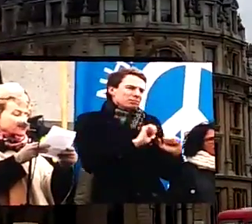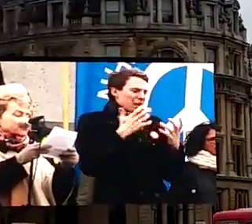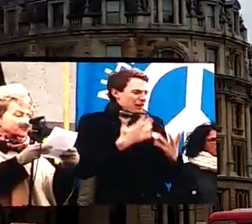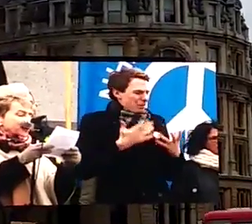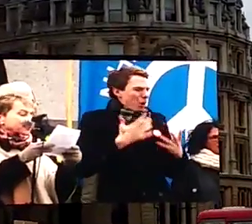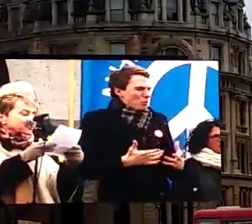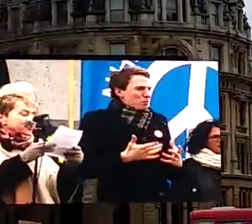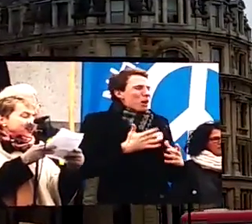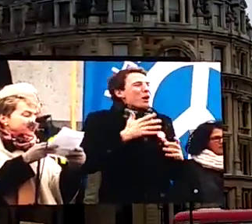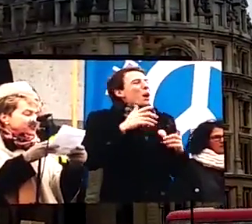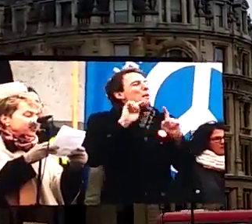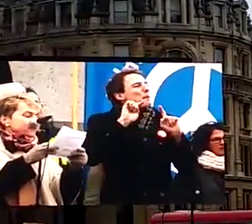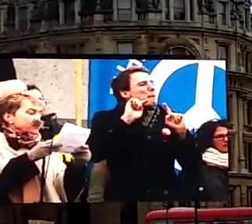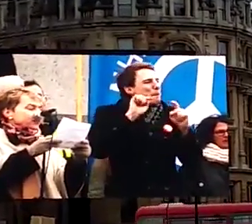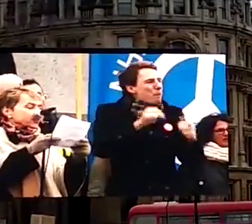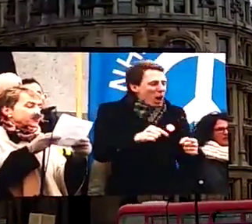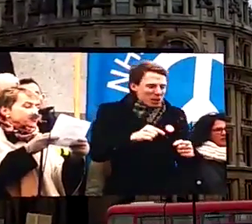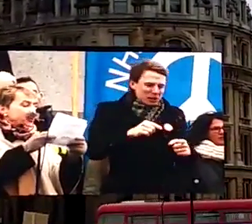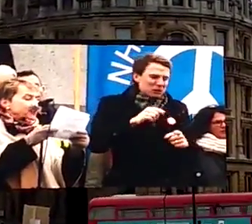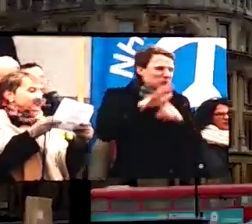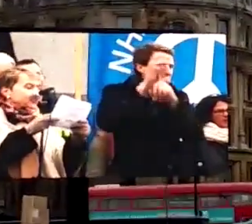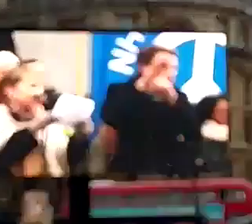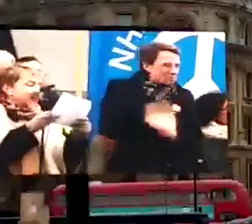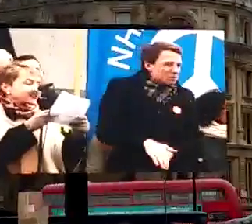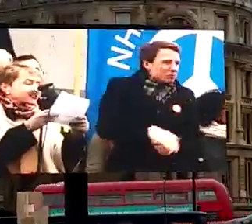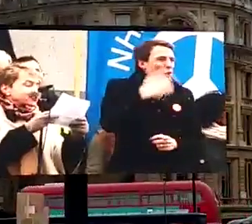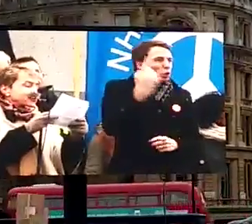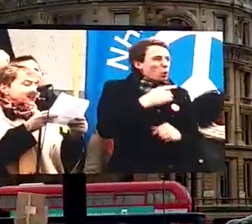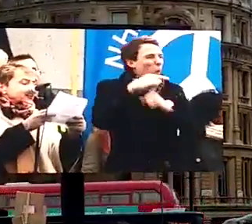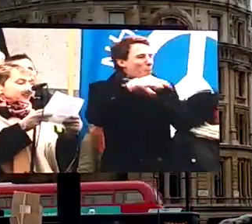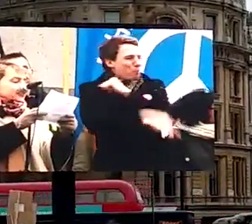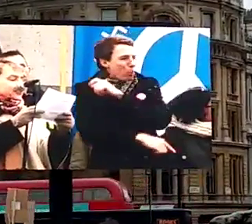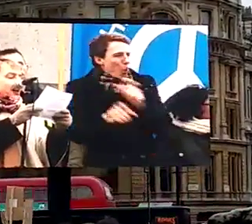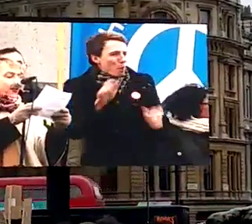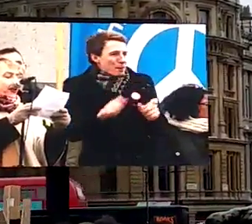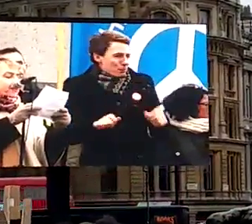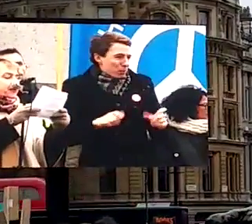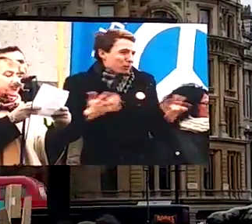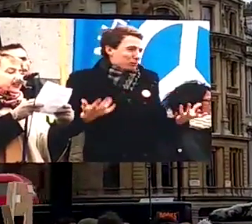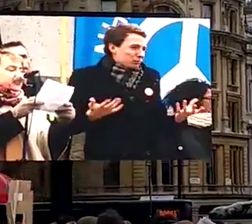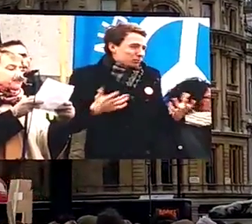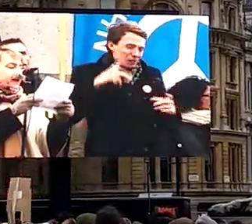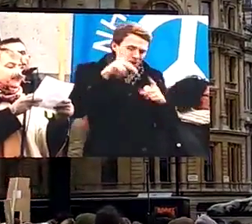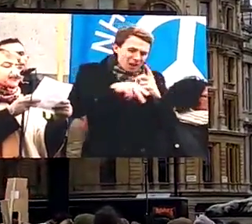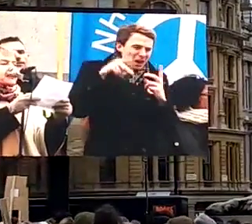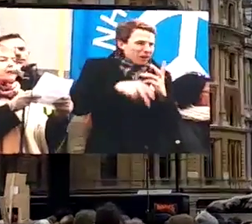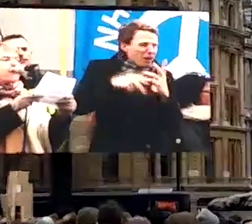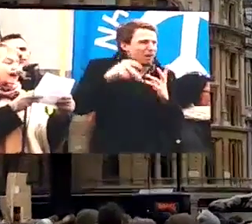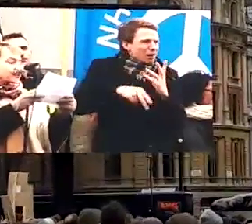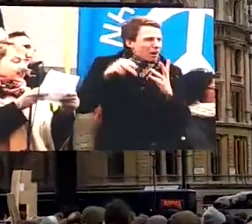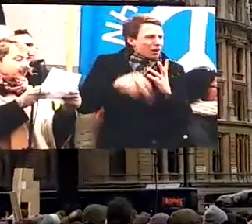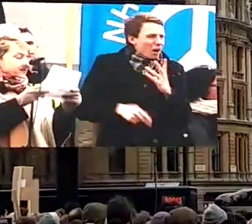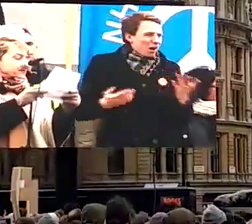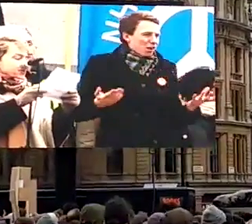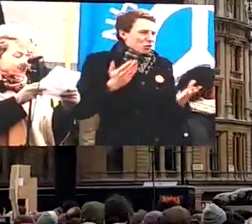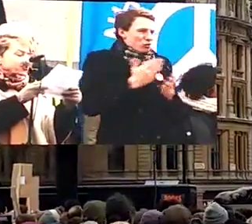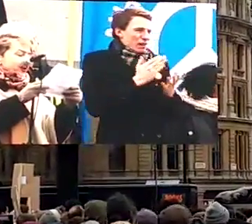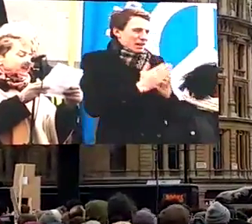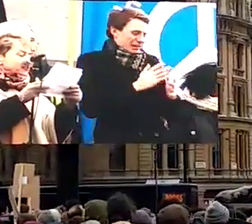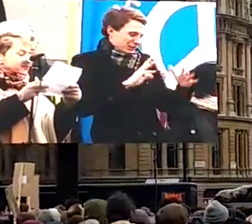the poorest in our society through austerity cuts. This is nothing but an expensive